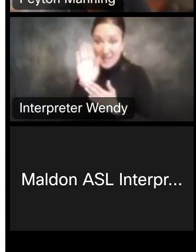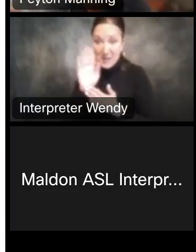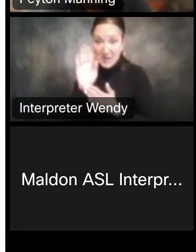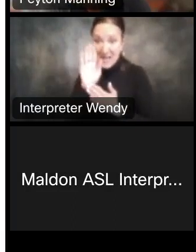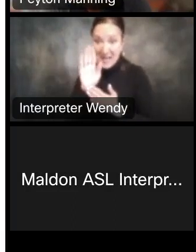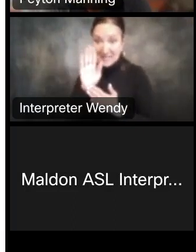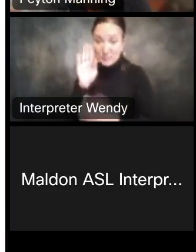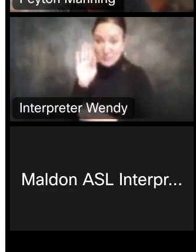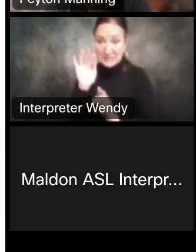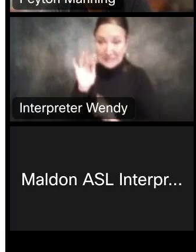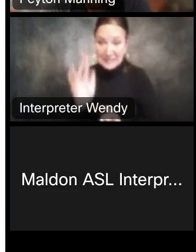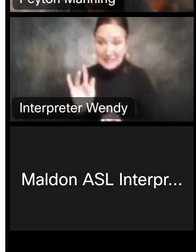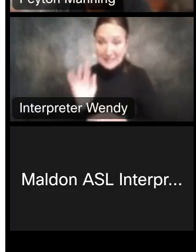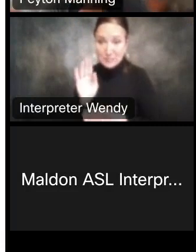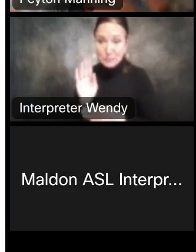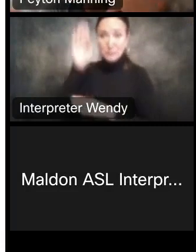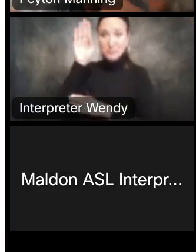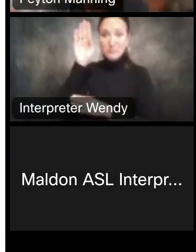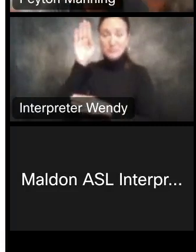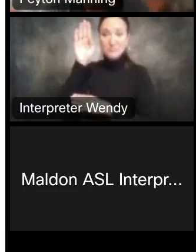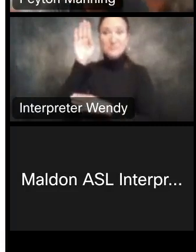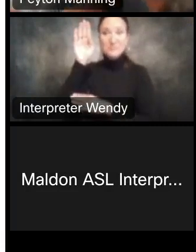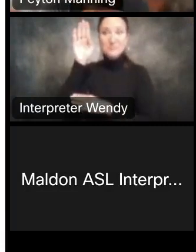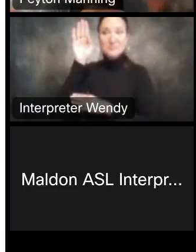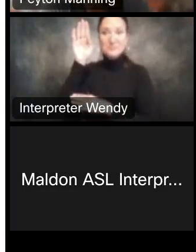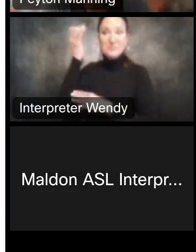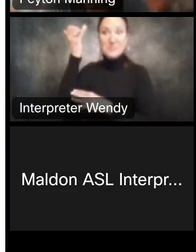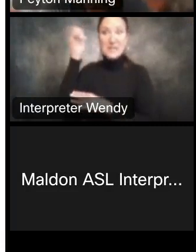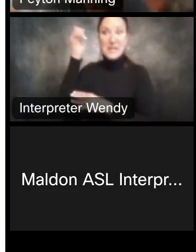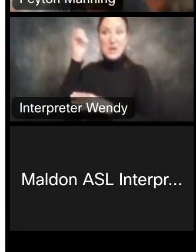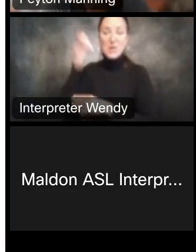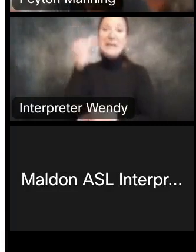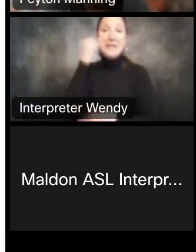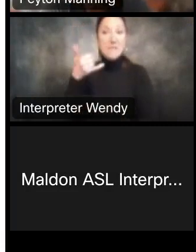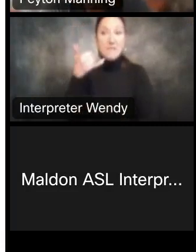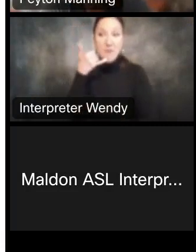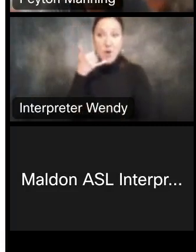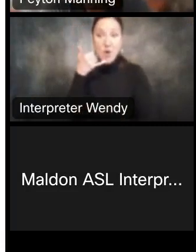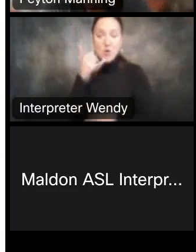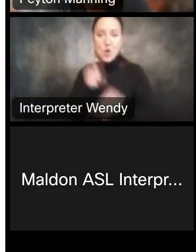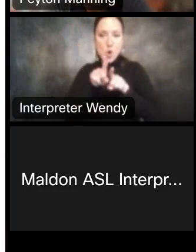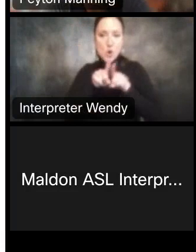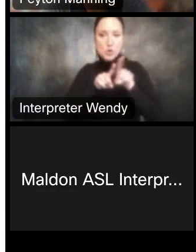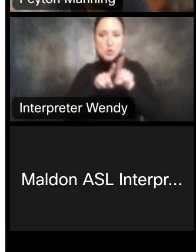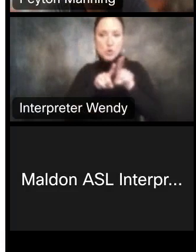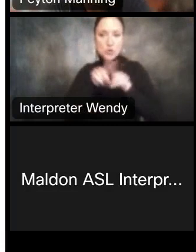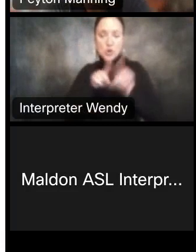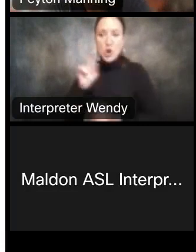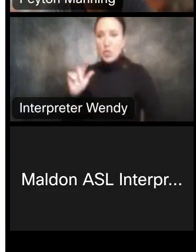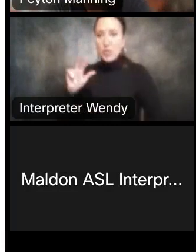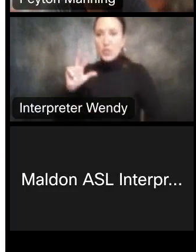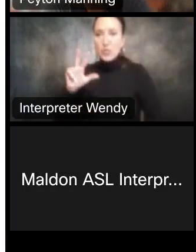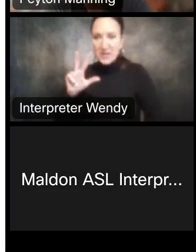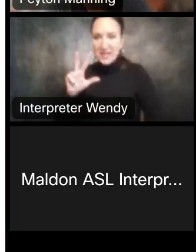screen. And then if you're calling in from the phone, you can press *3 to raise your hand, and we'll unmute you once again in the order of which it